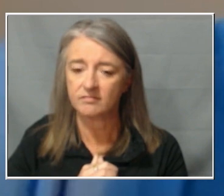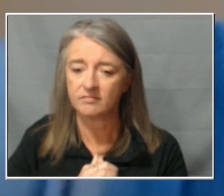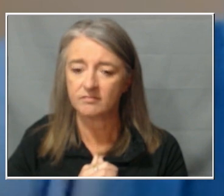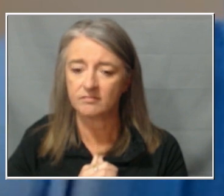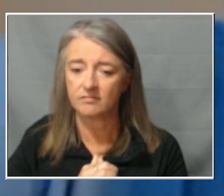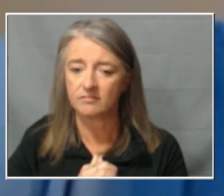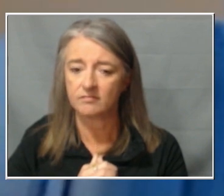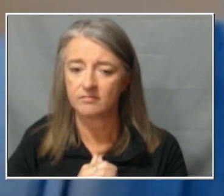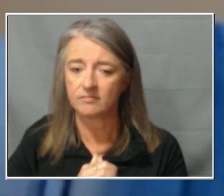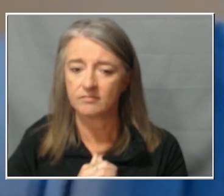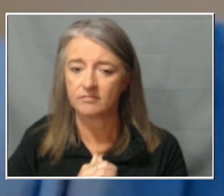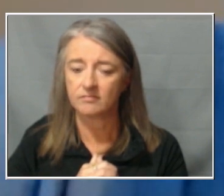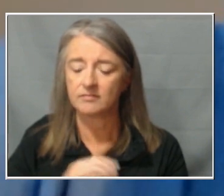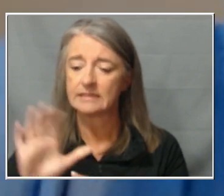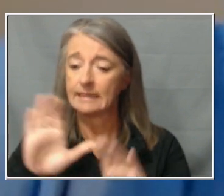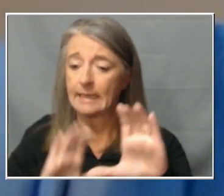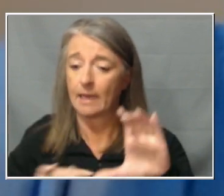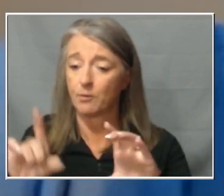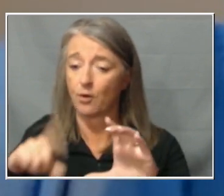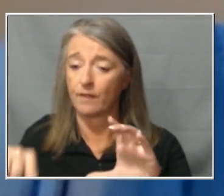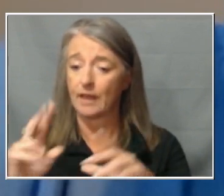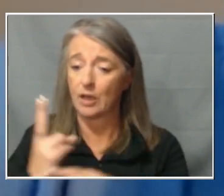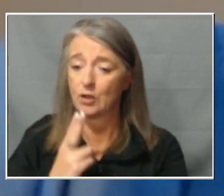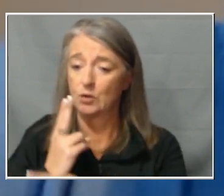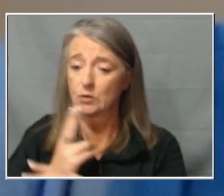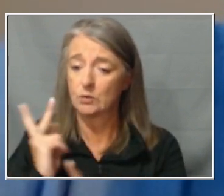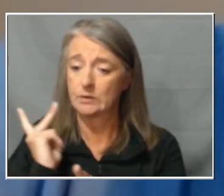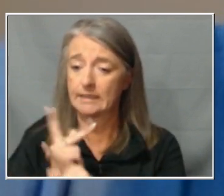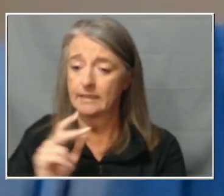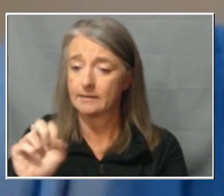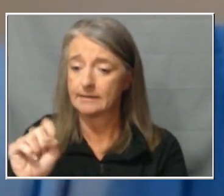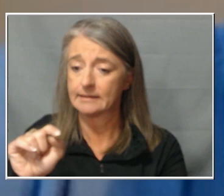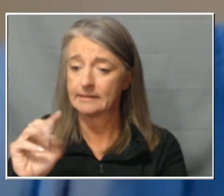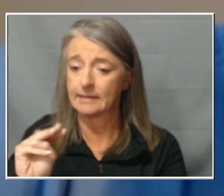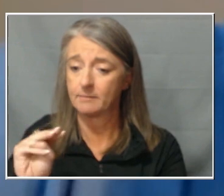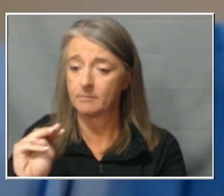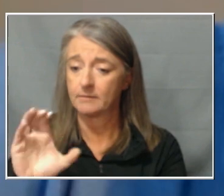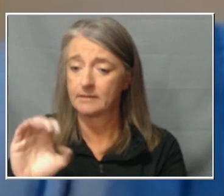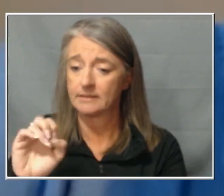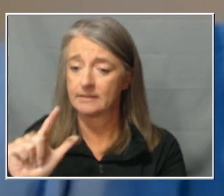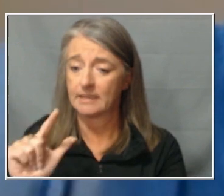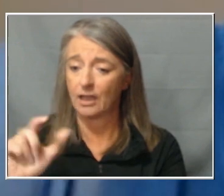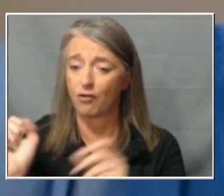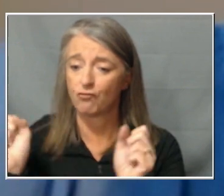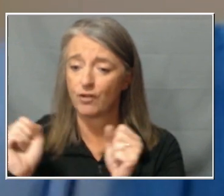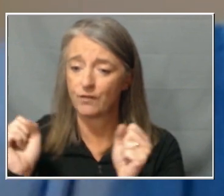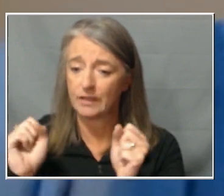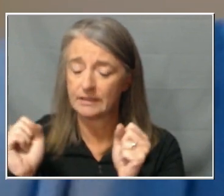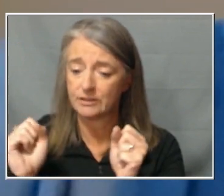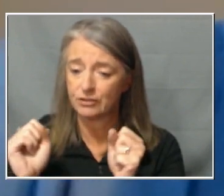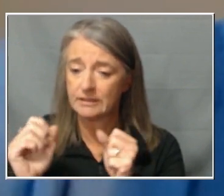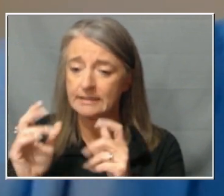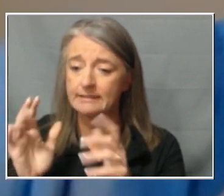the chemical they use to keep the stem cell refrigerated enough.